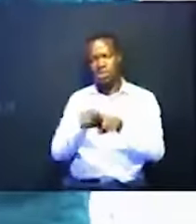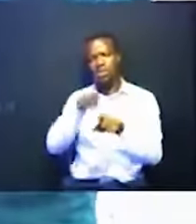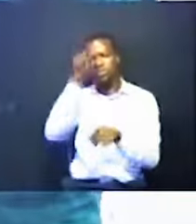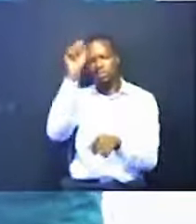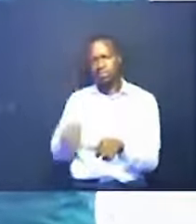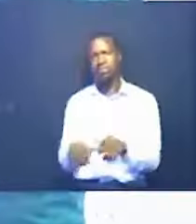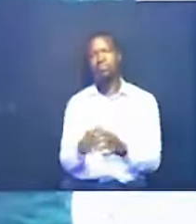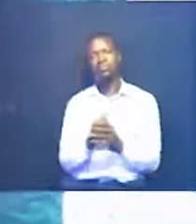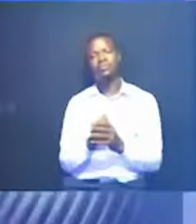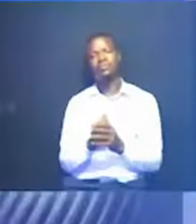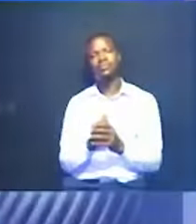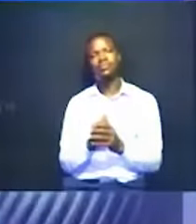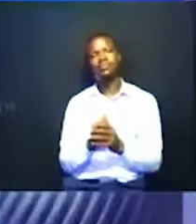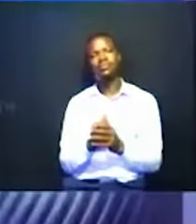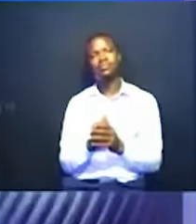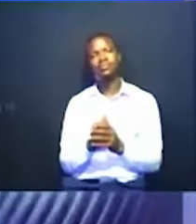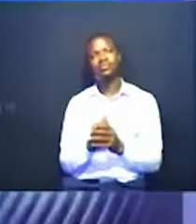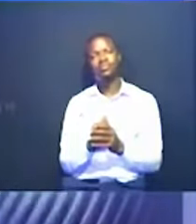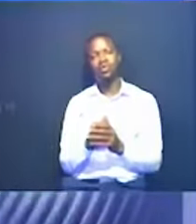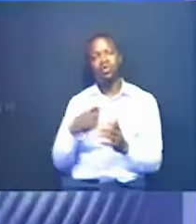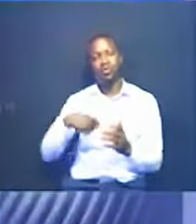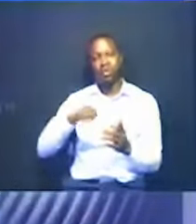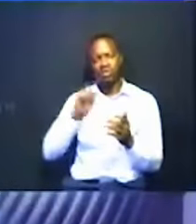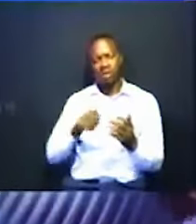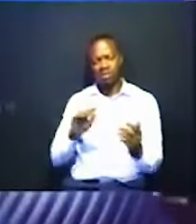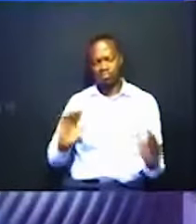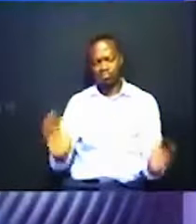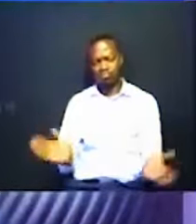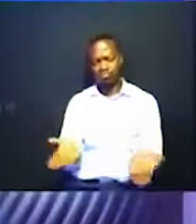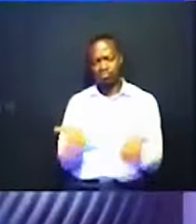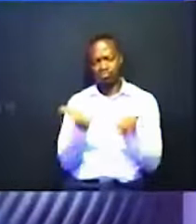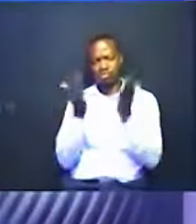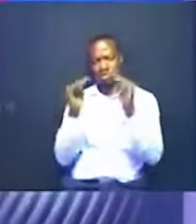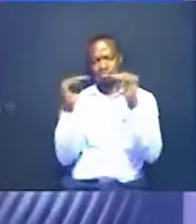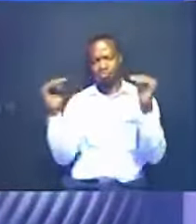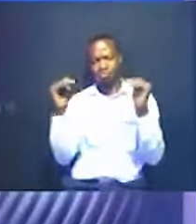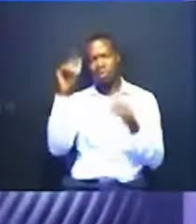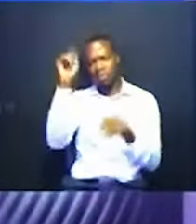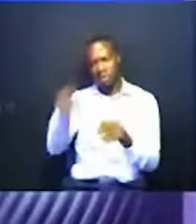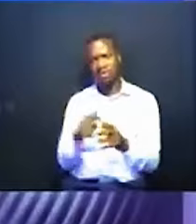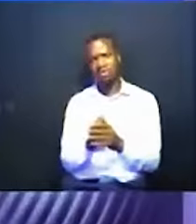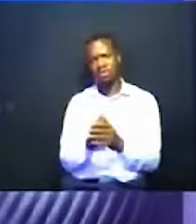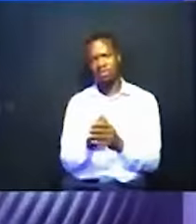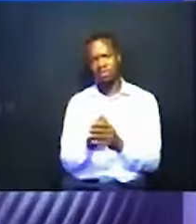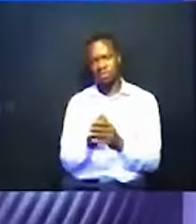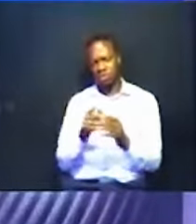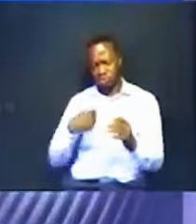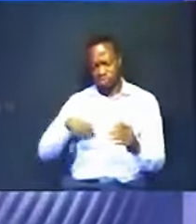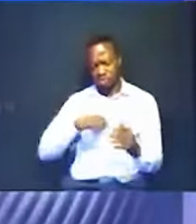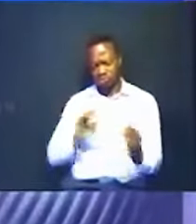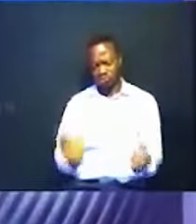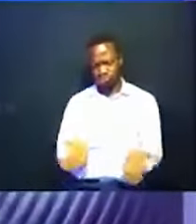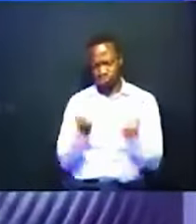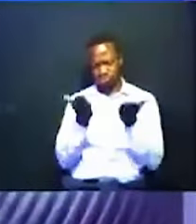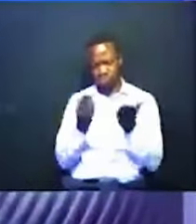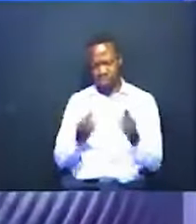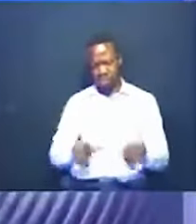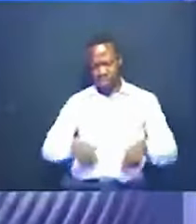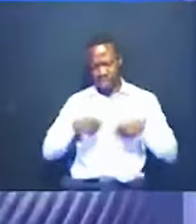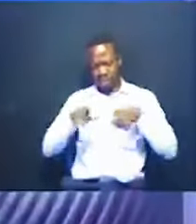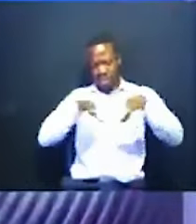can say Christ to Tiasse? Let's lift the standard. Mama, let's leave the standard for